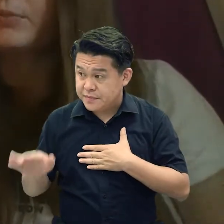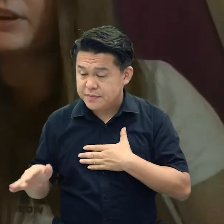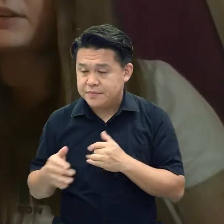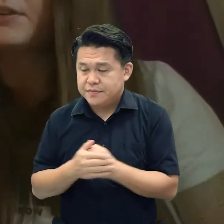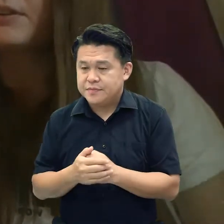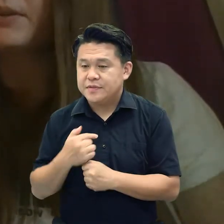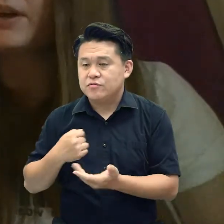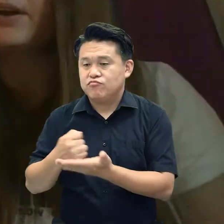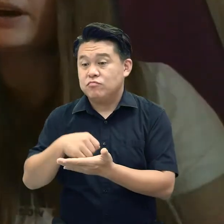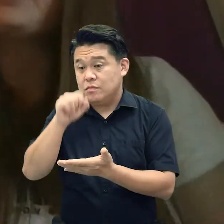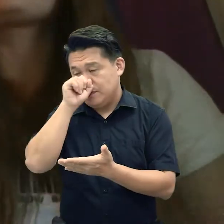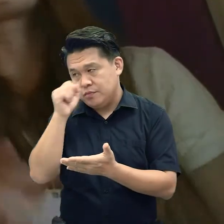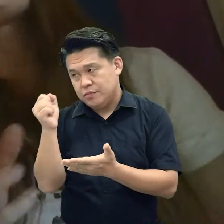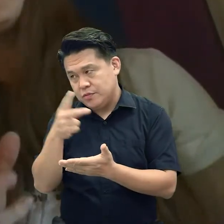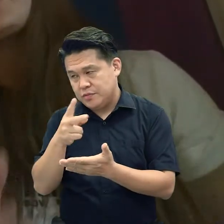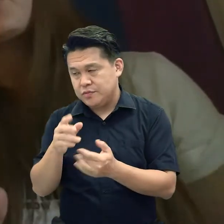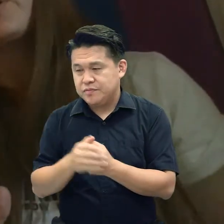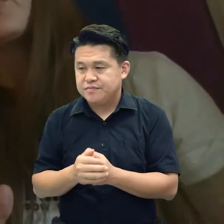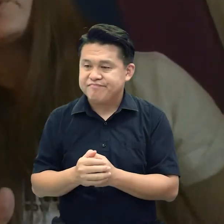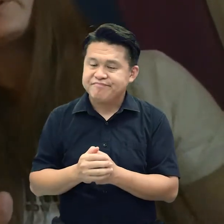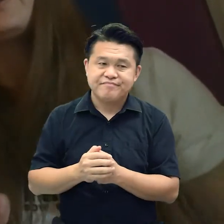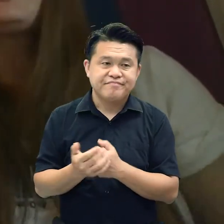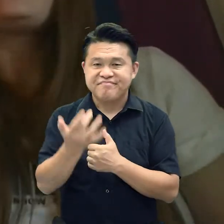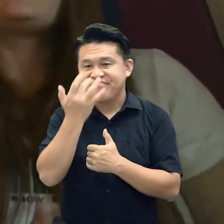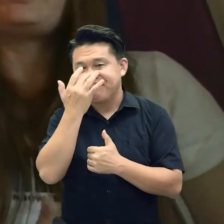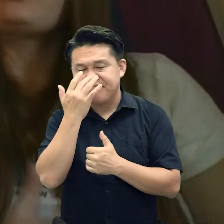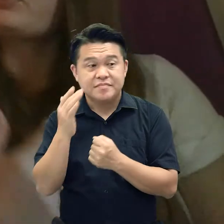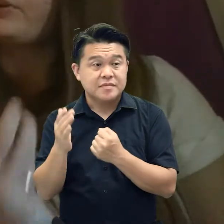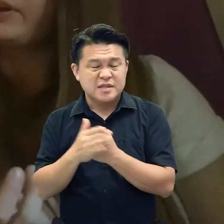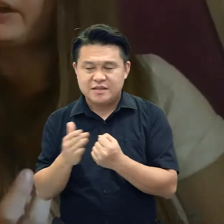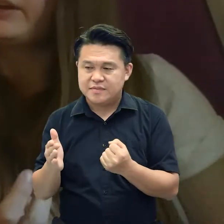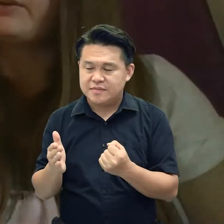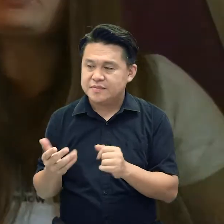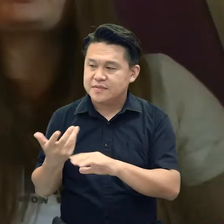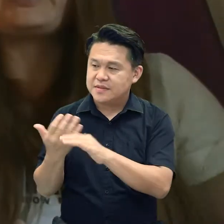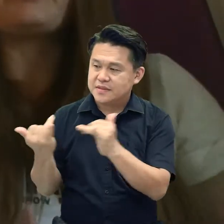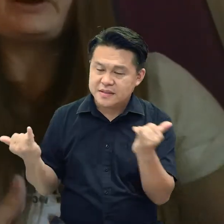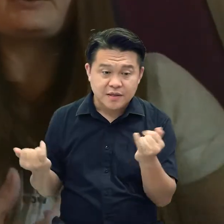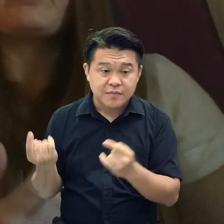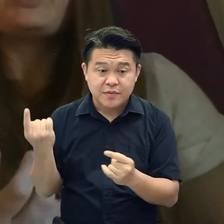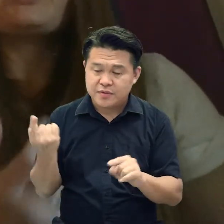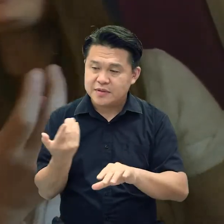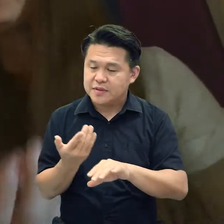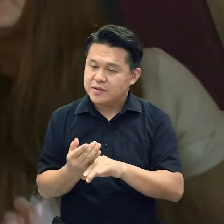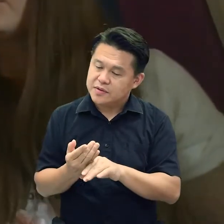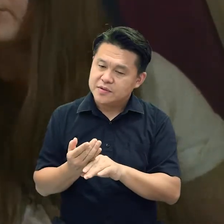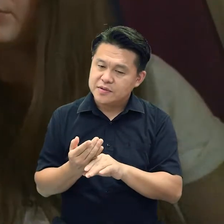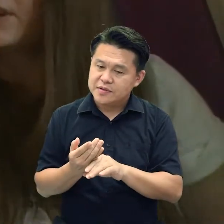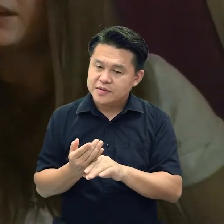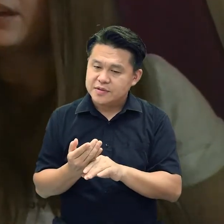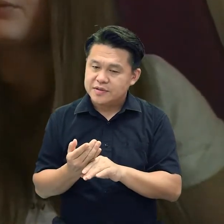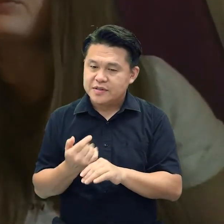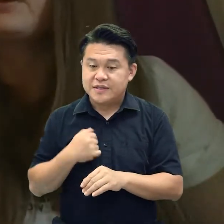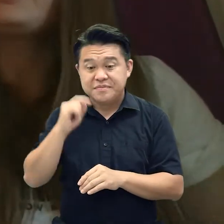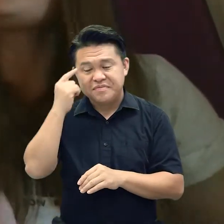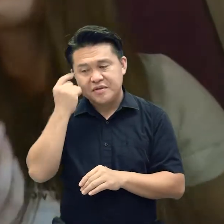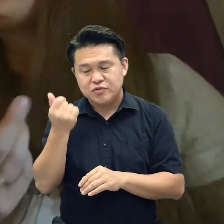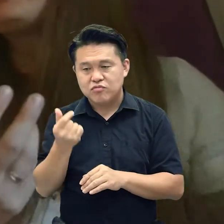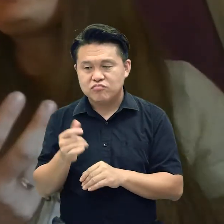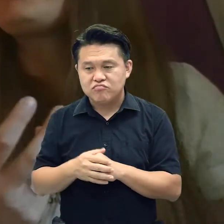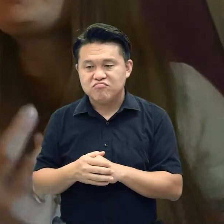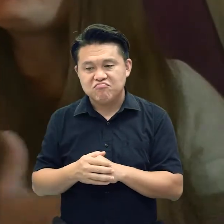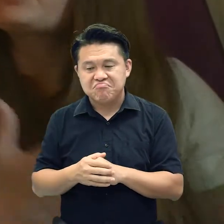any discrimination. I know that's not the case for everyone. I was very lucky, and also I am kind of thick-skinned, so I don't take